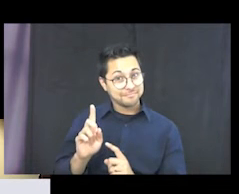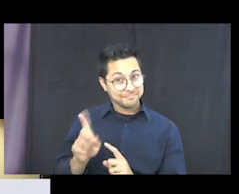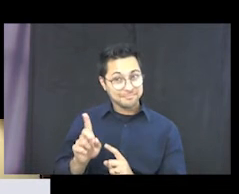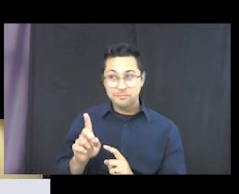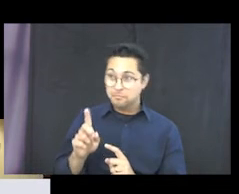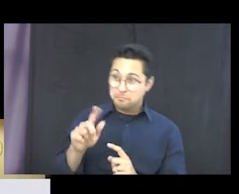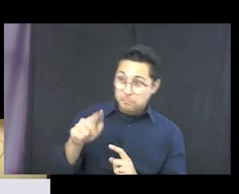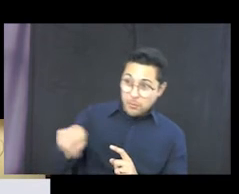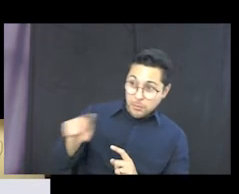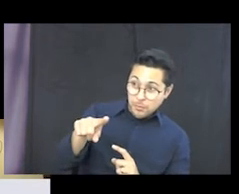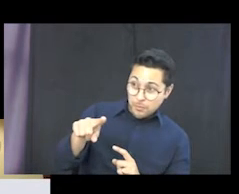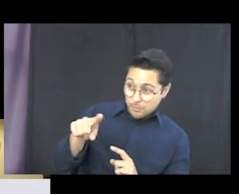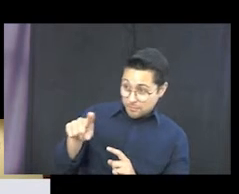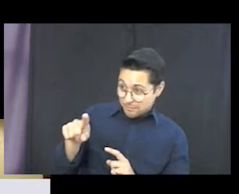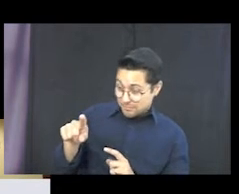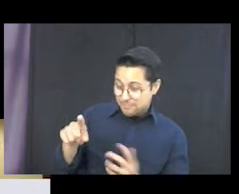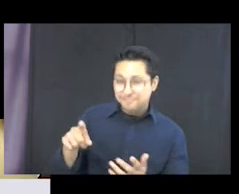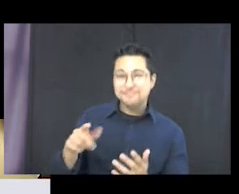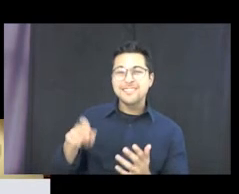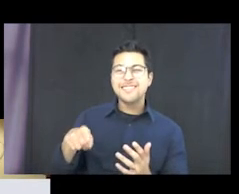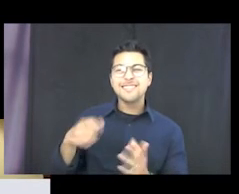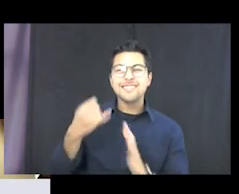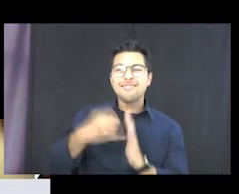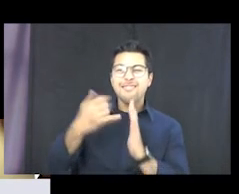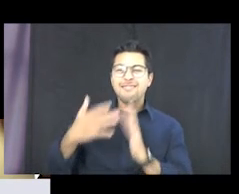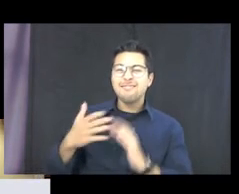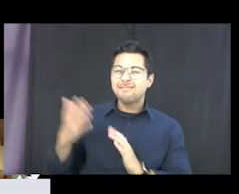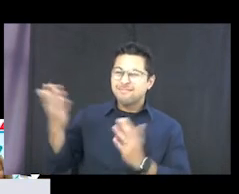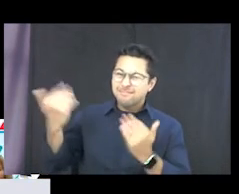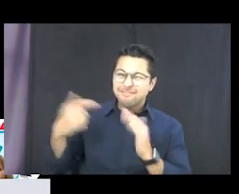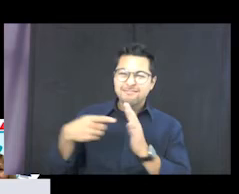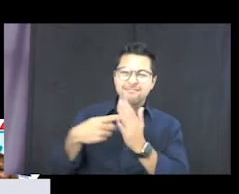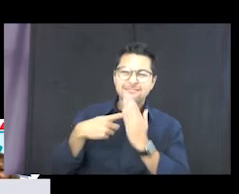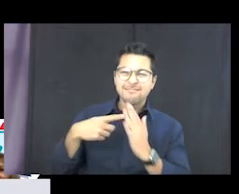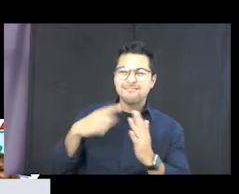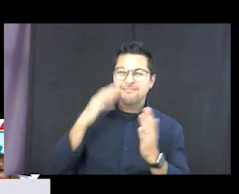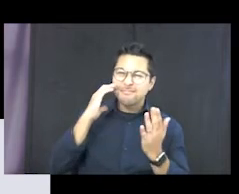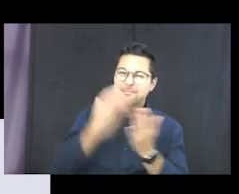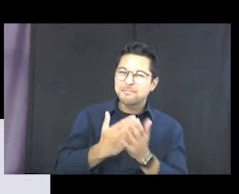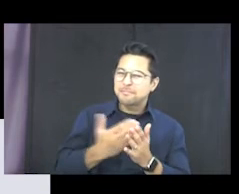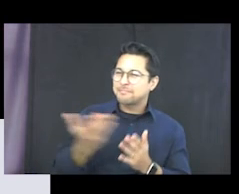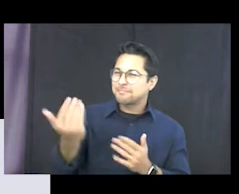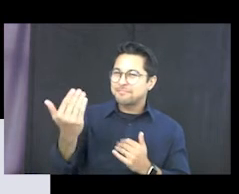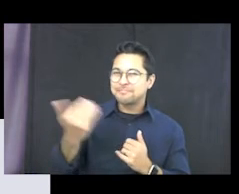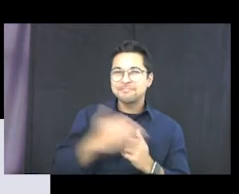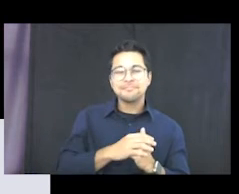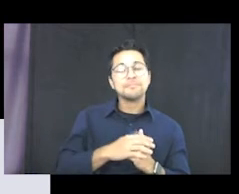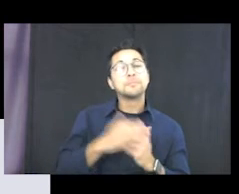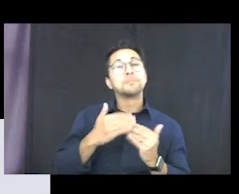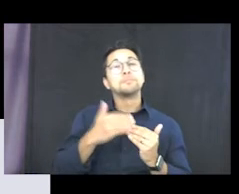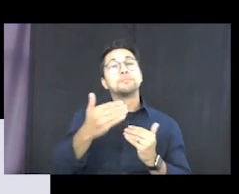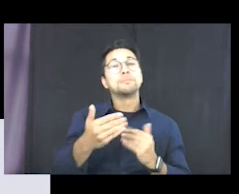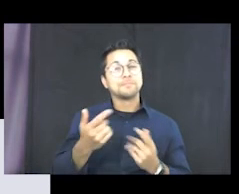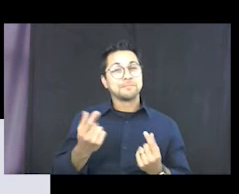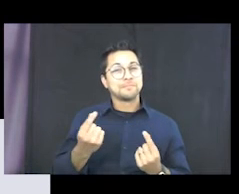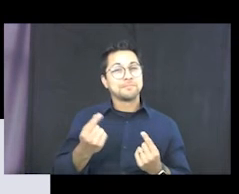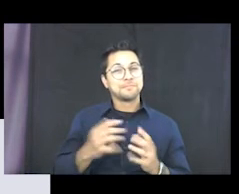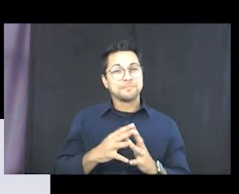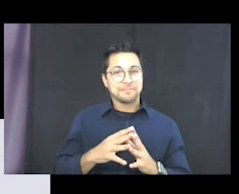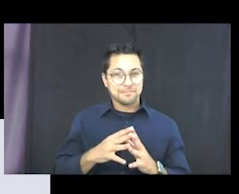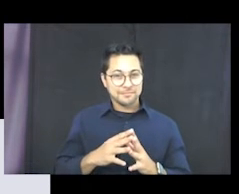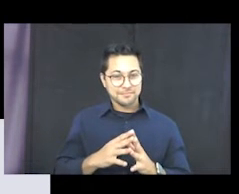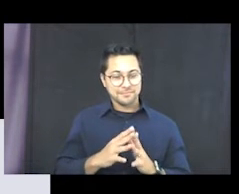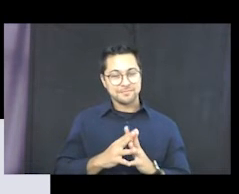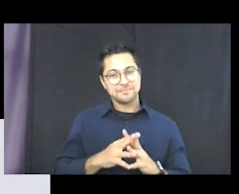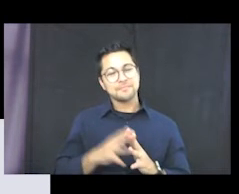you guys? I need some artists out there to show us those logos. The next step, what we are going